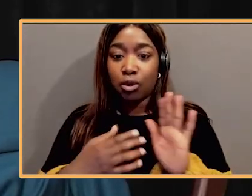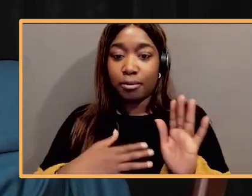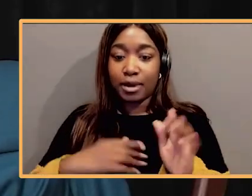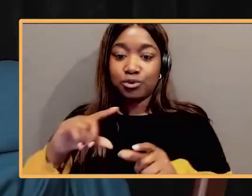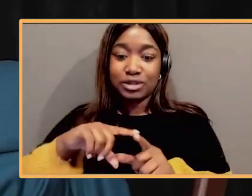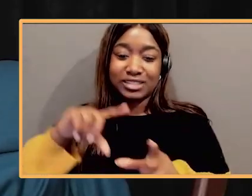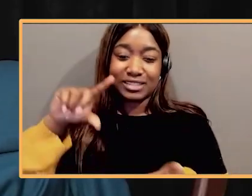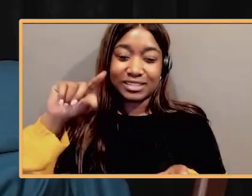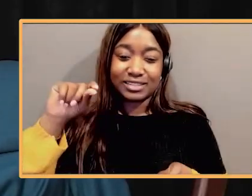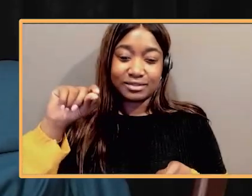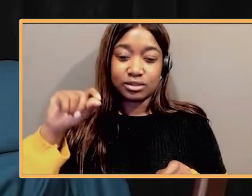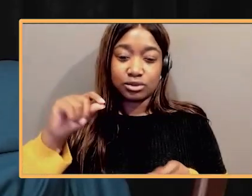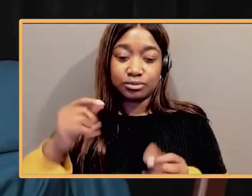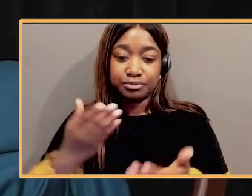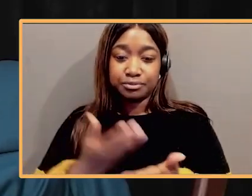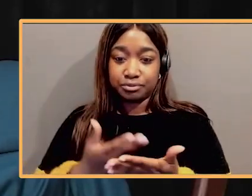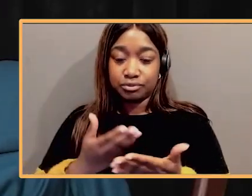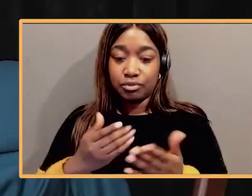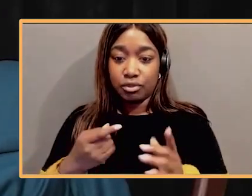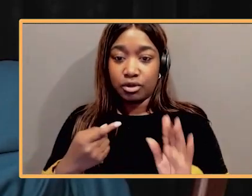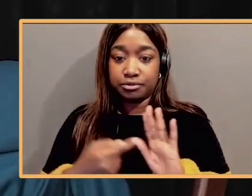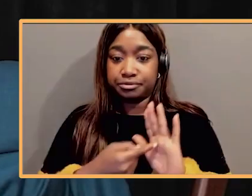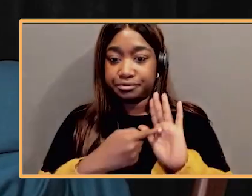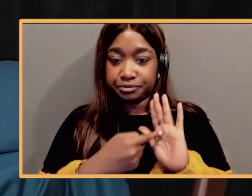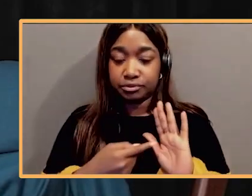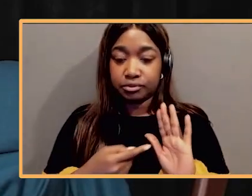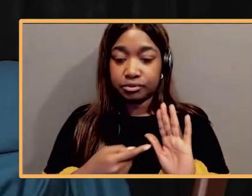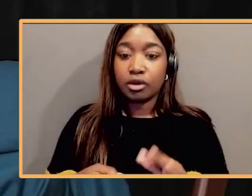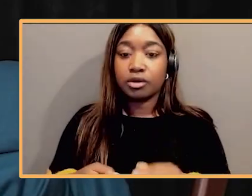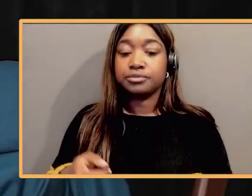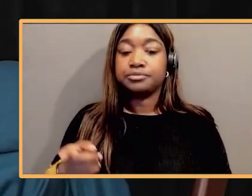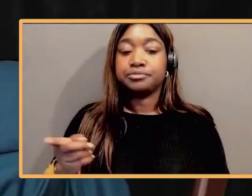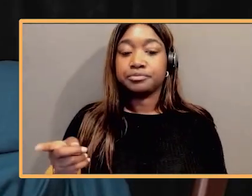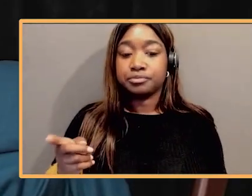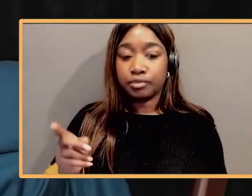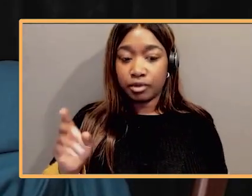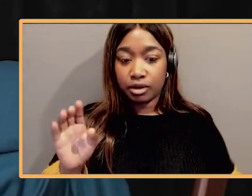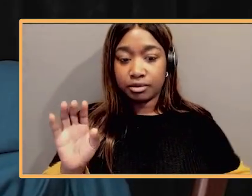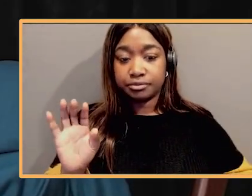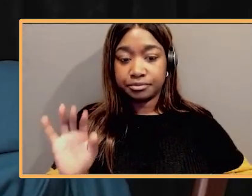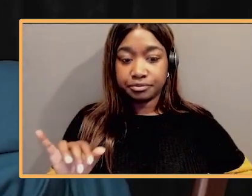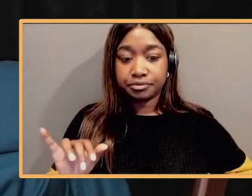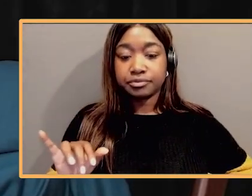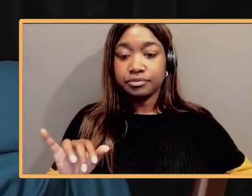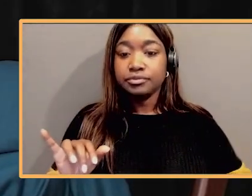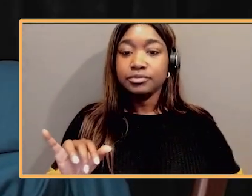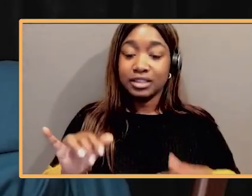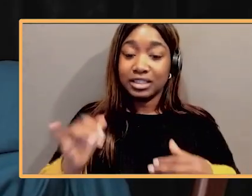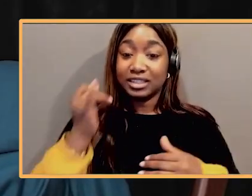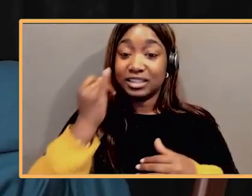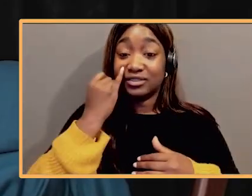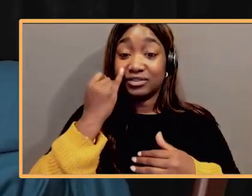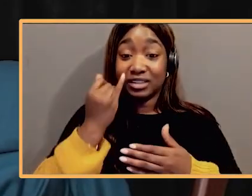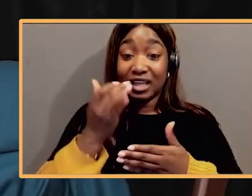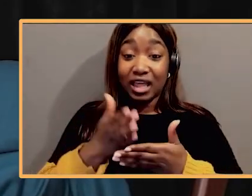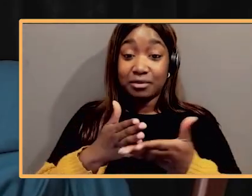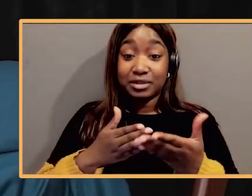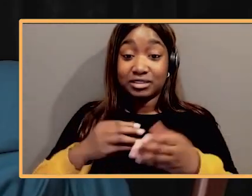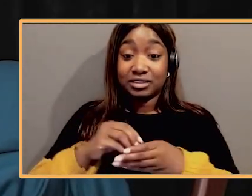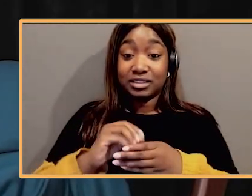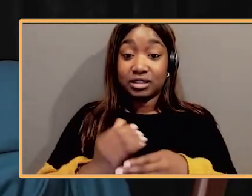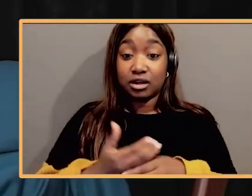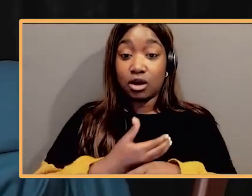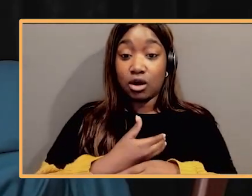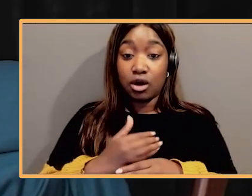Yeah. Is there an element that within our coalition, there's